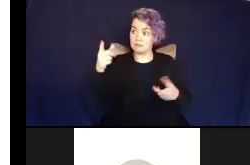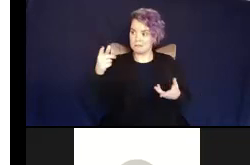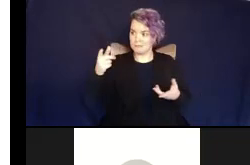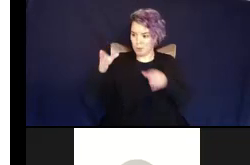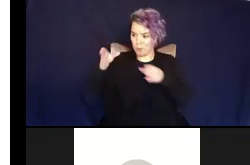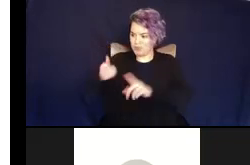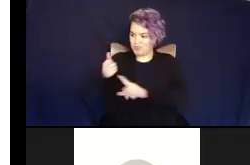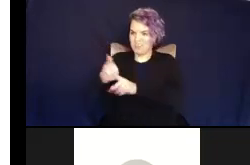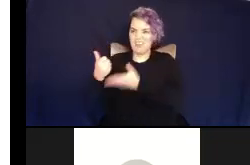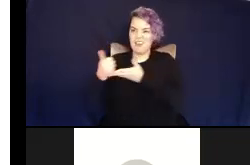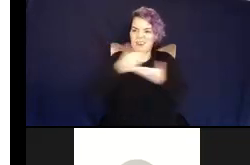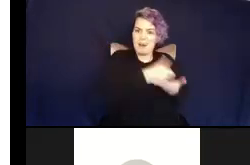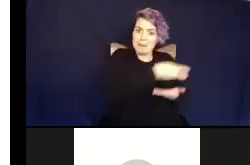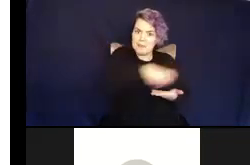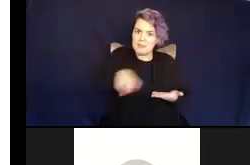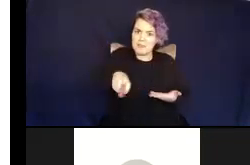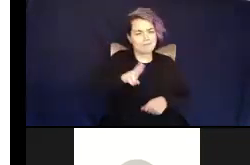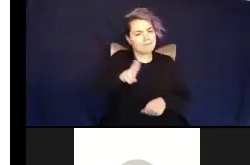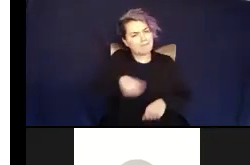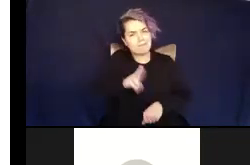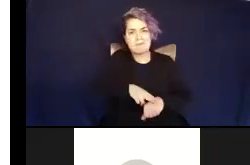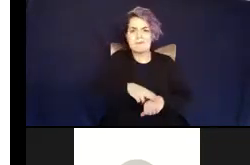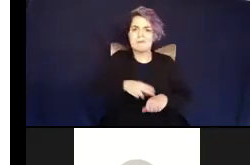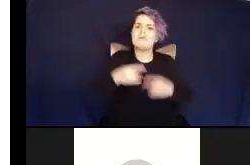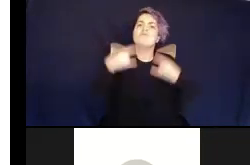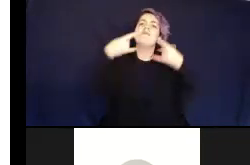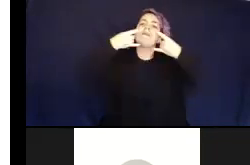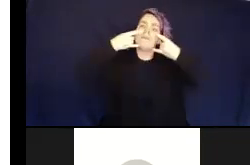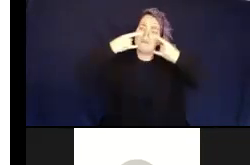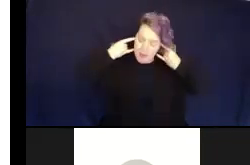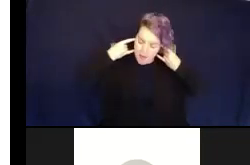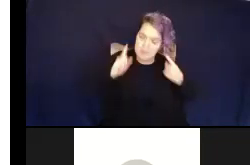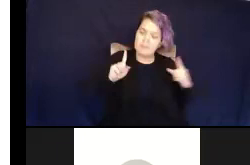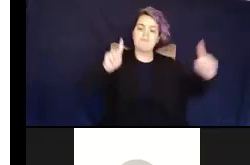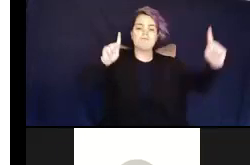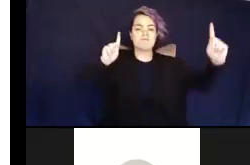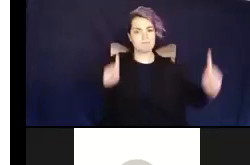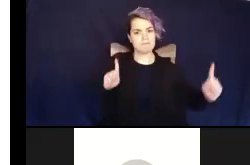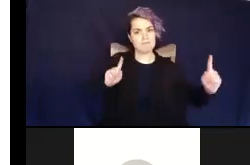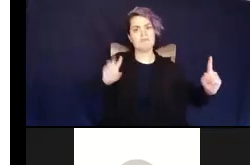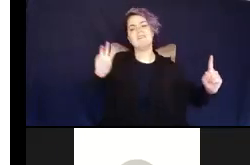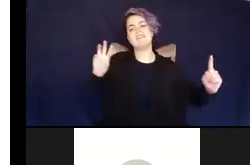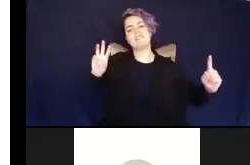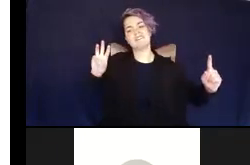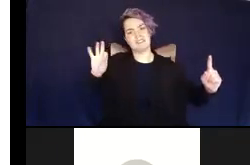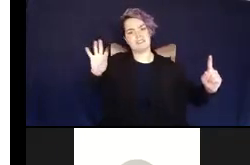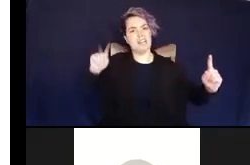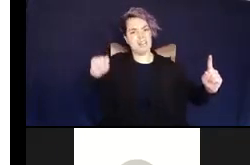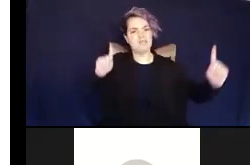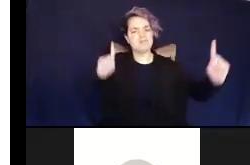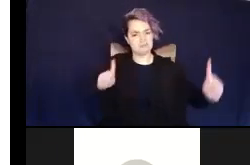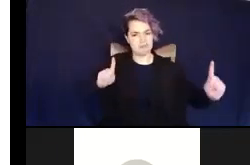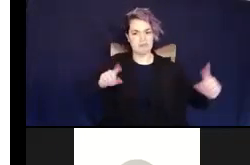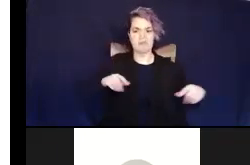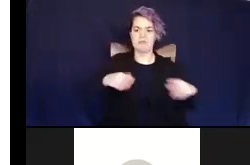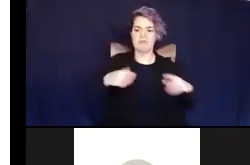able to visit, obviously with distancing and PPE, but that should be allowed to happen. CMS had an older